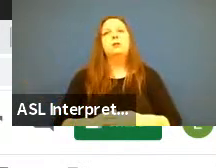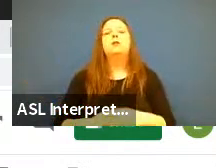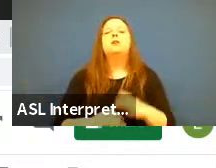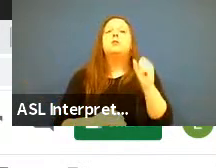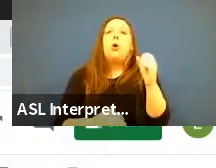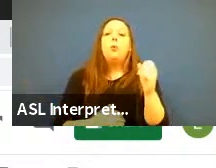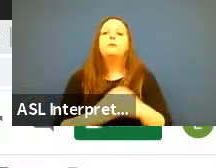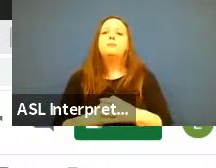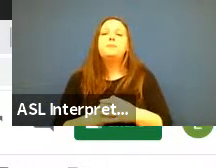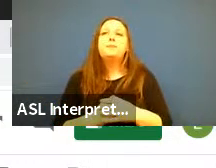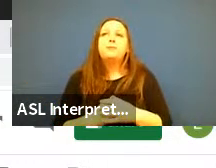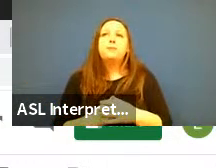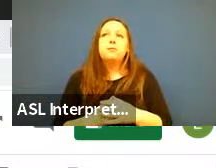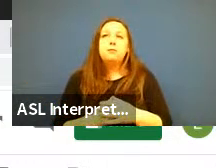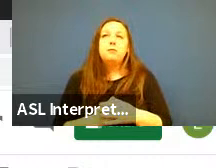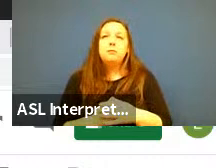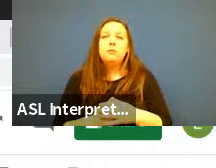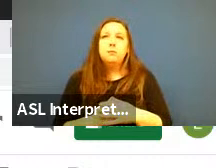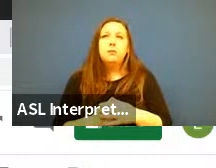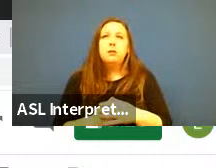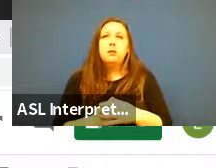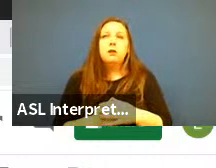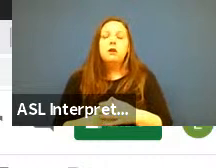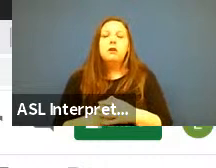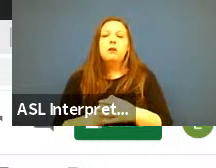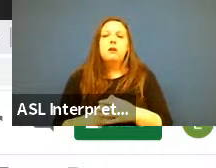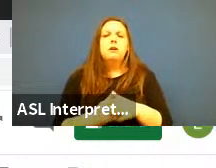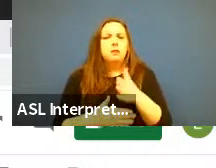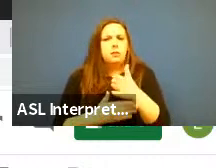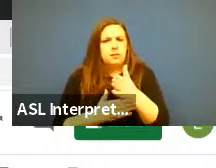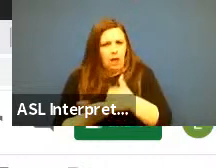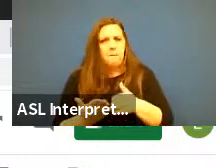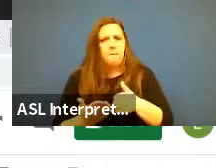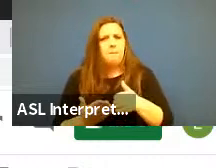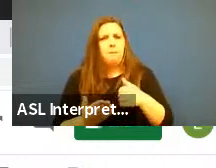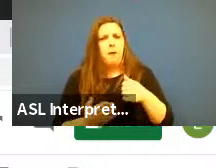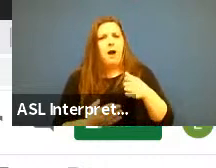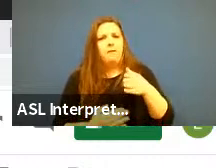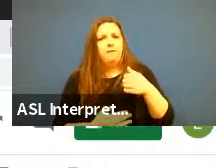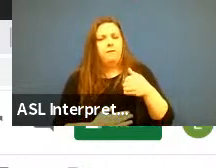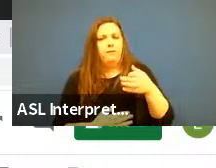So a lot of this is, some of this is up to us.